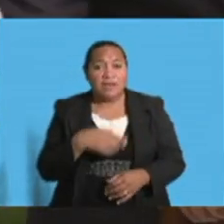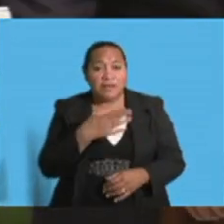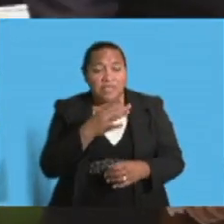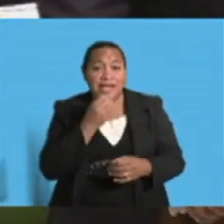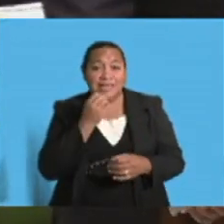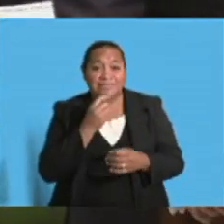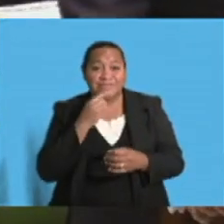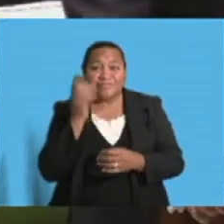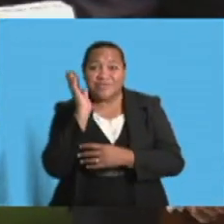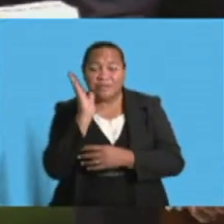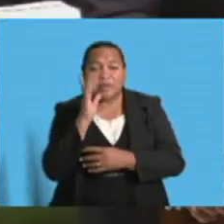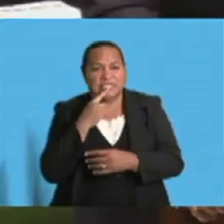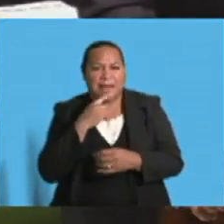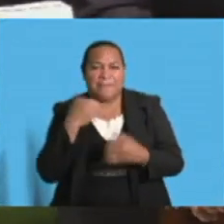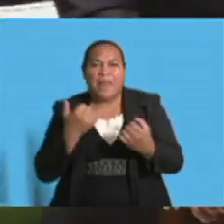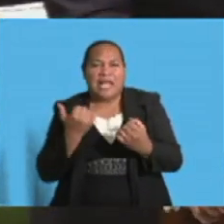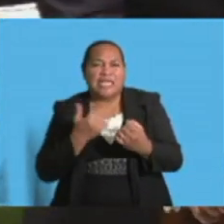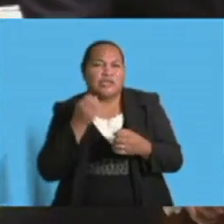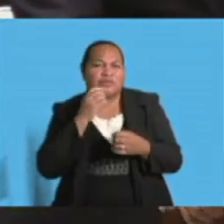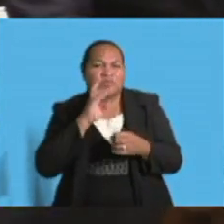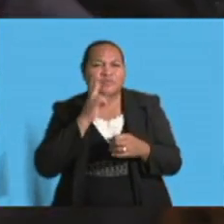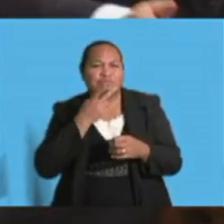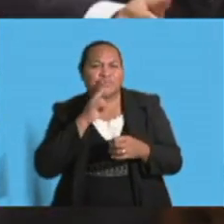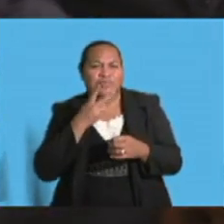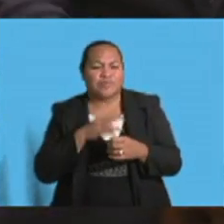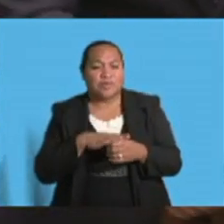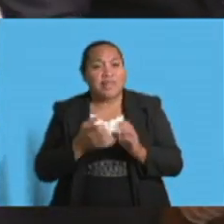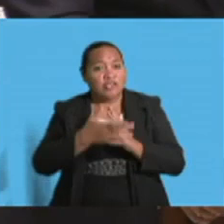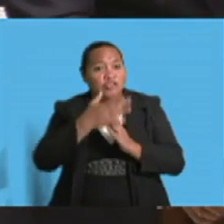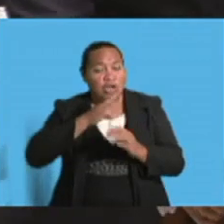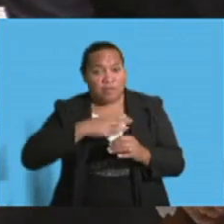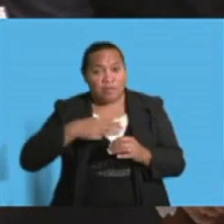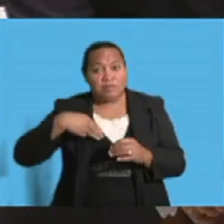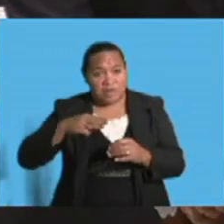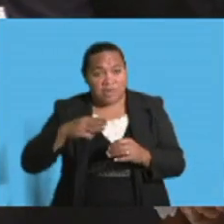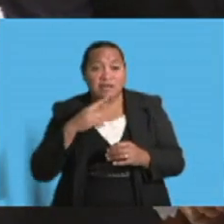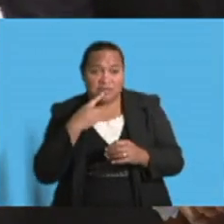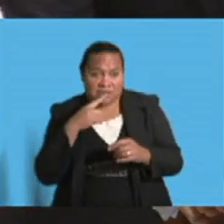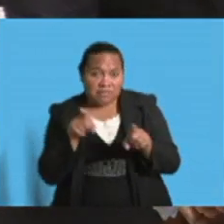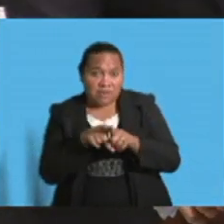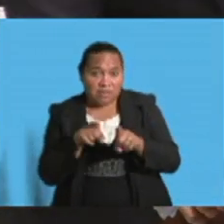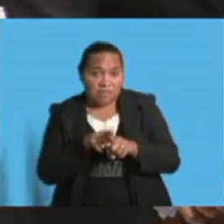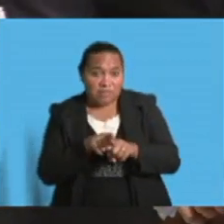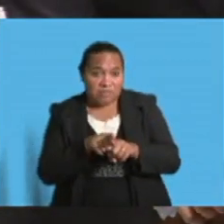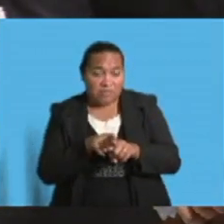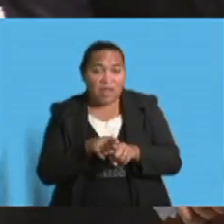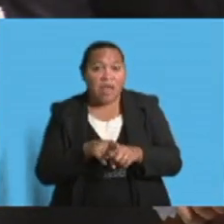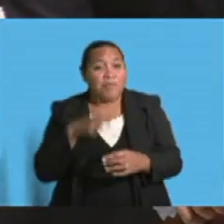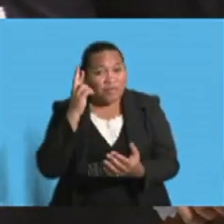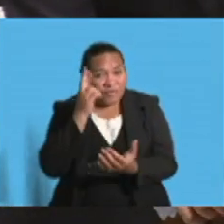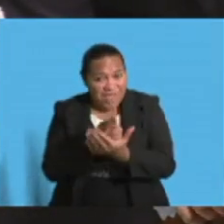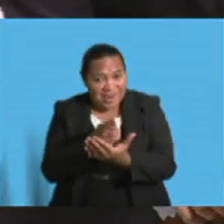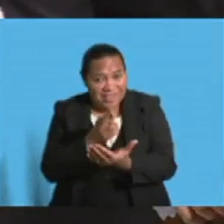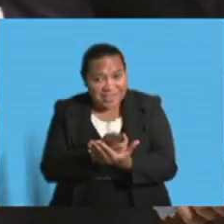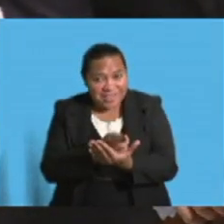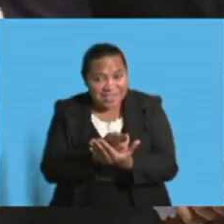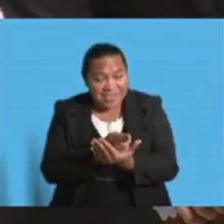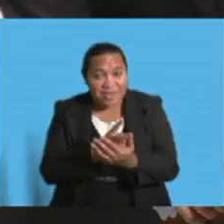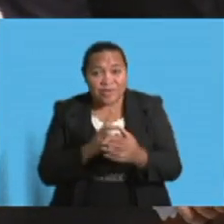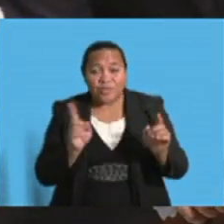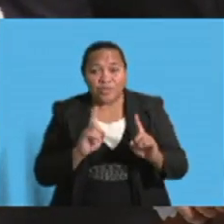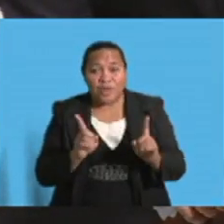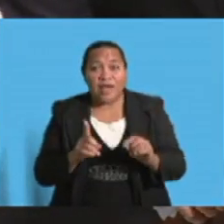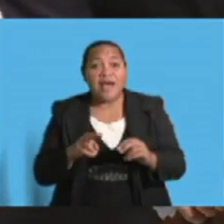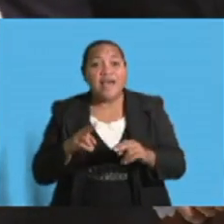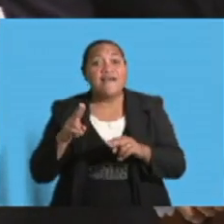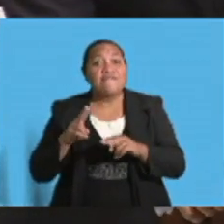night was riddled with untruths, and his shadow minister proclaimed the same thing earlier in Parliament. The reality, Madam Speaker, is this. Fiji saw